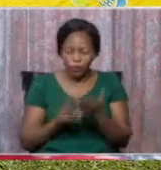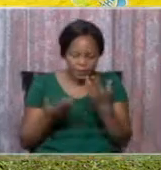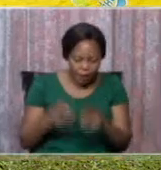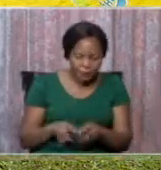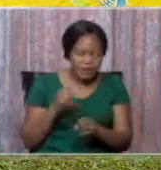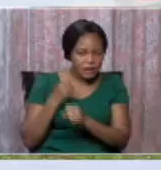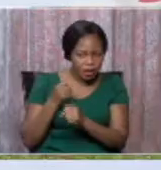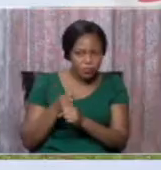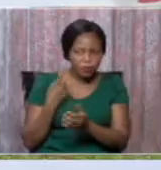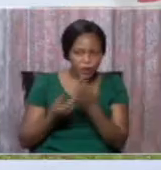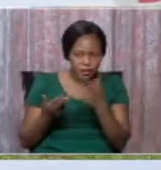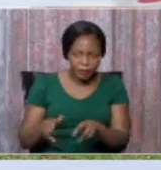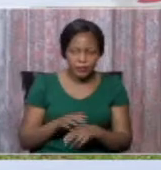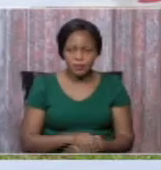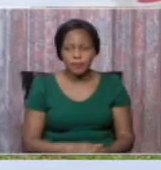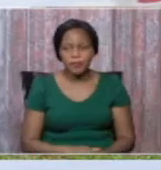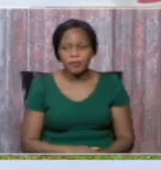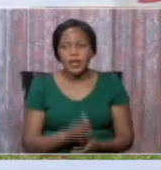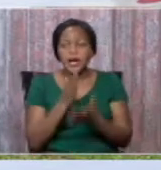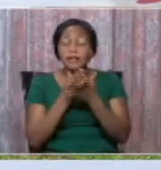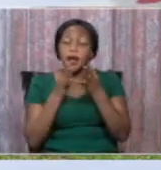Growth of pubic hairs, that's correct. Yes.